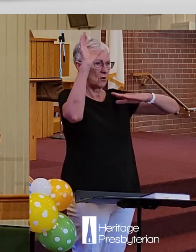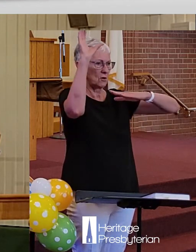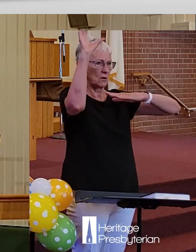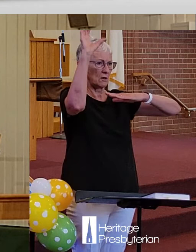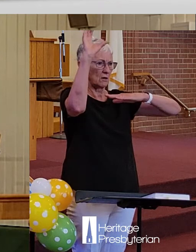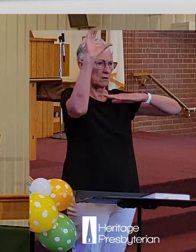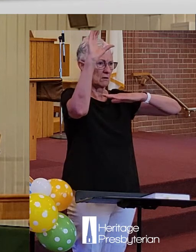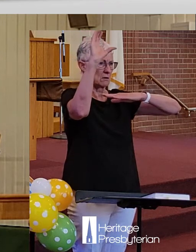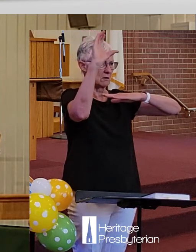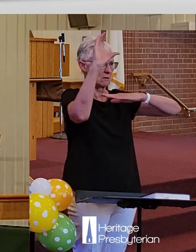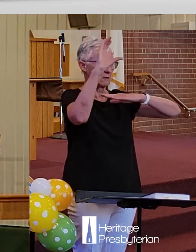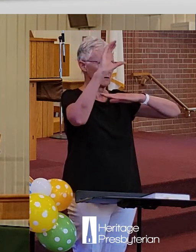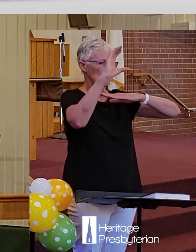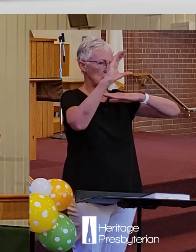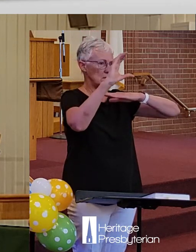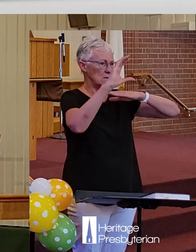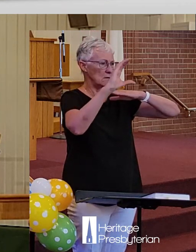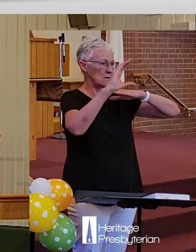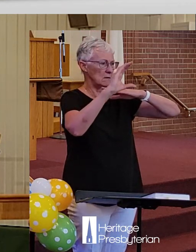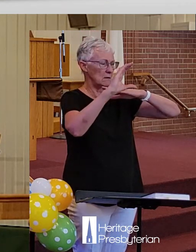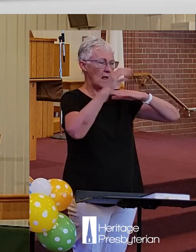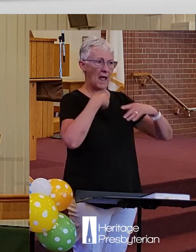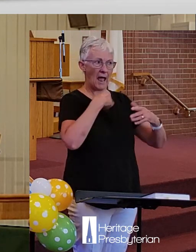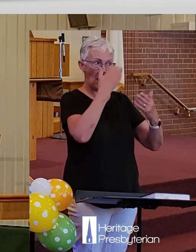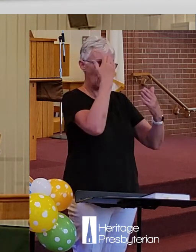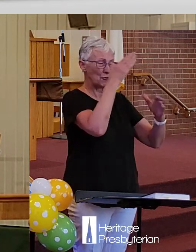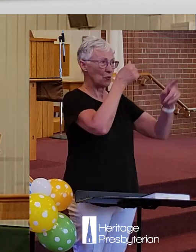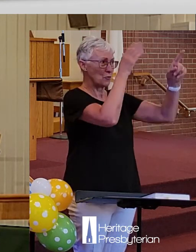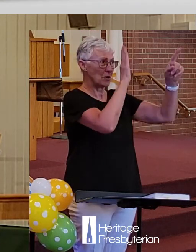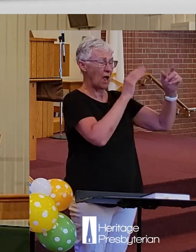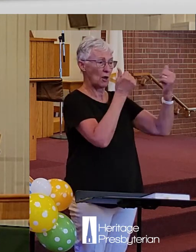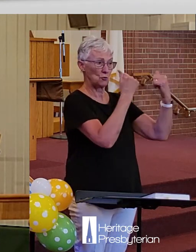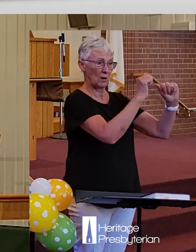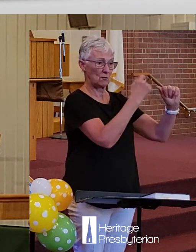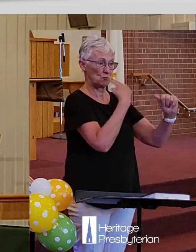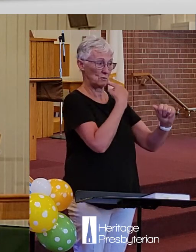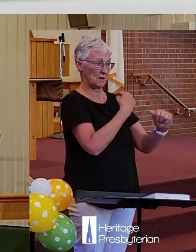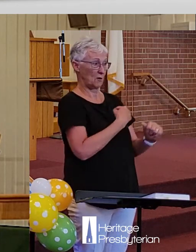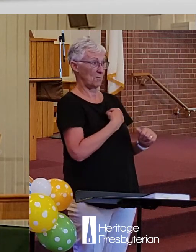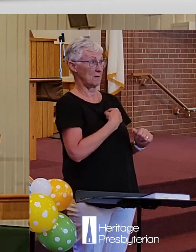Rockies, I don't know if God said, "I'm glad you're here."